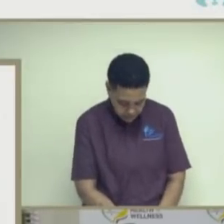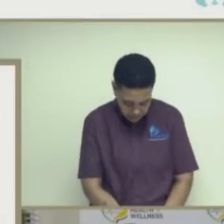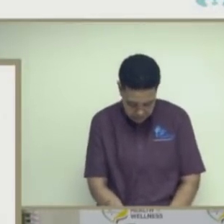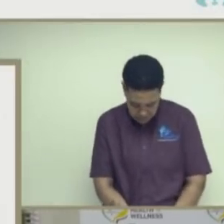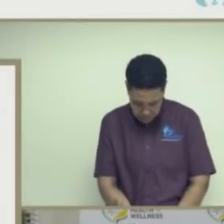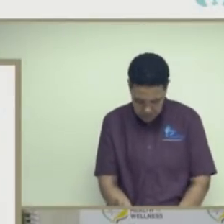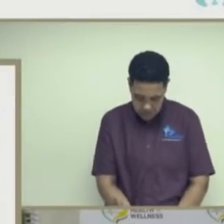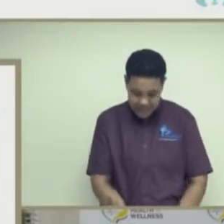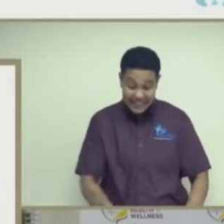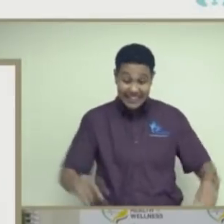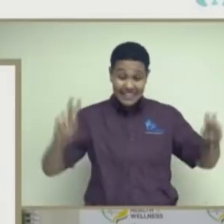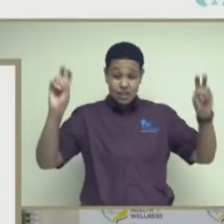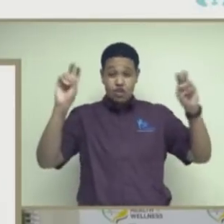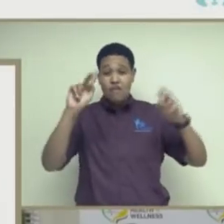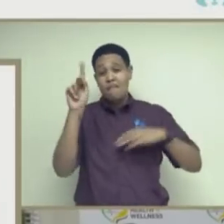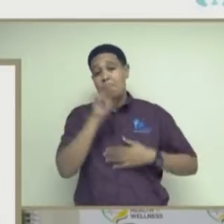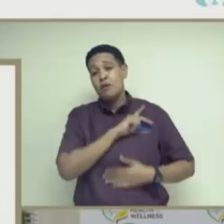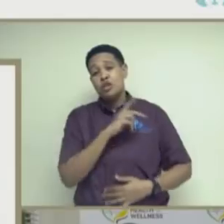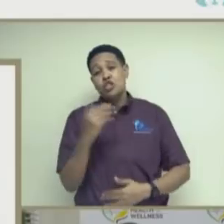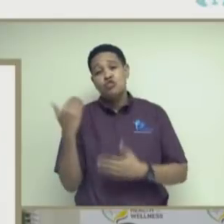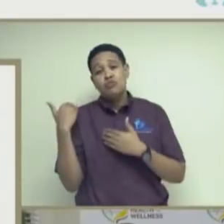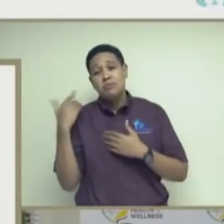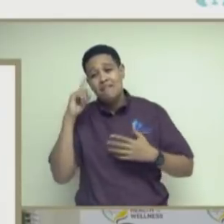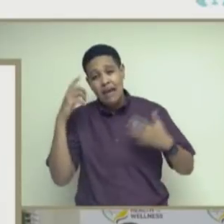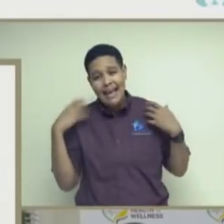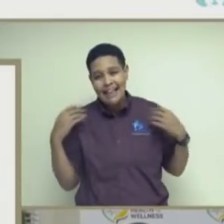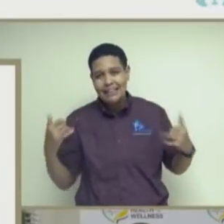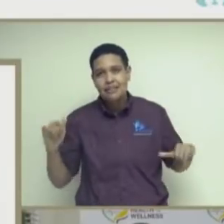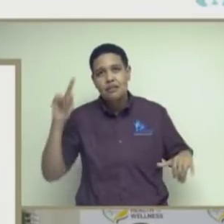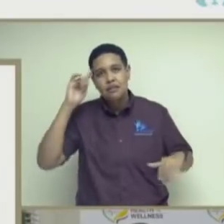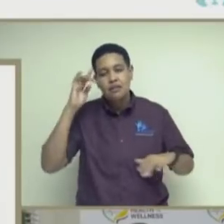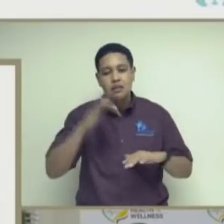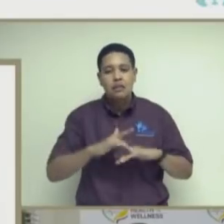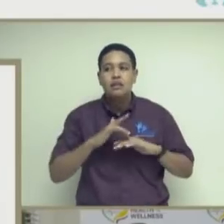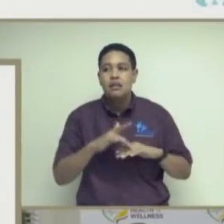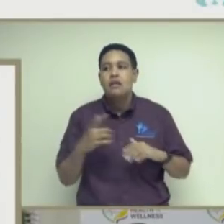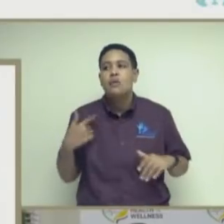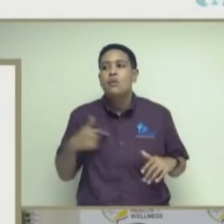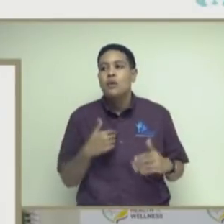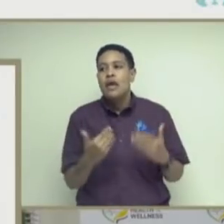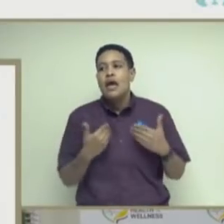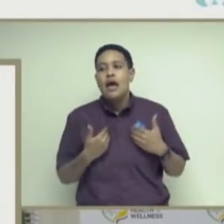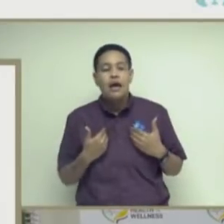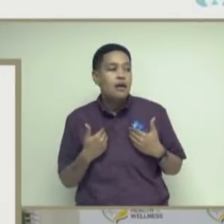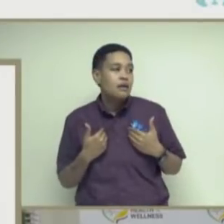responsibility for health looms large. We have, although